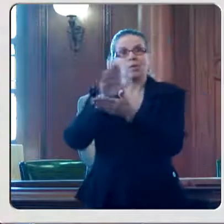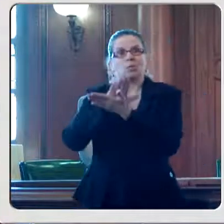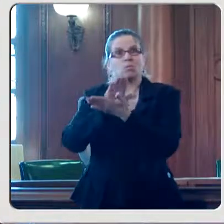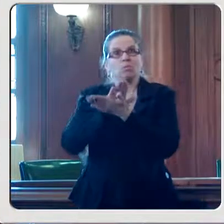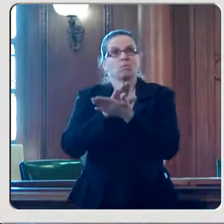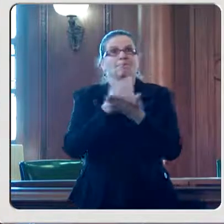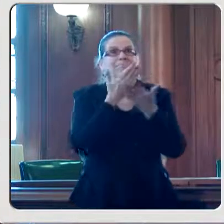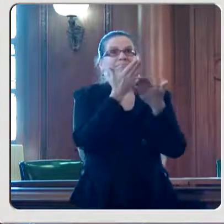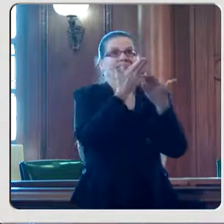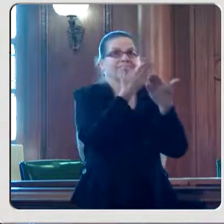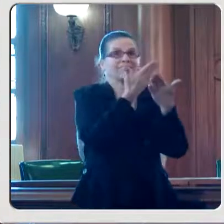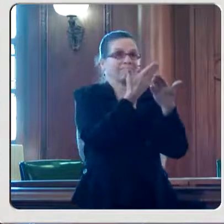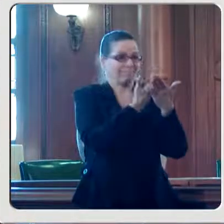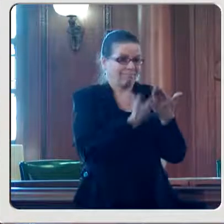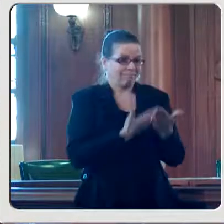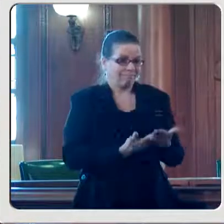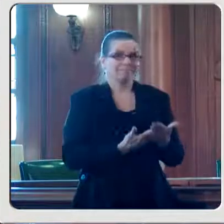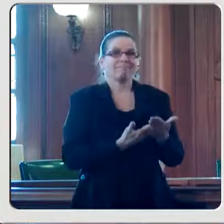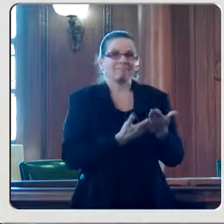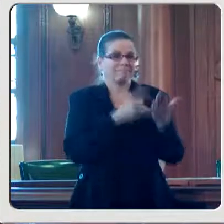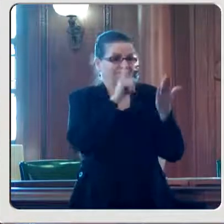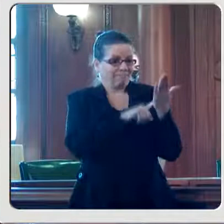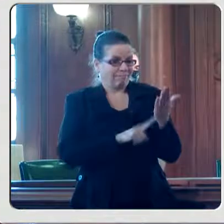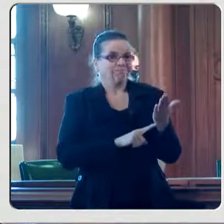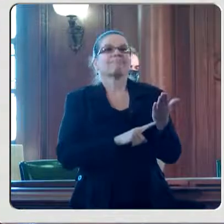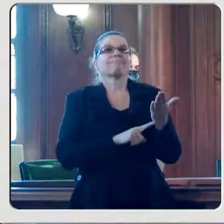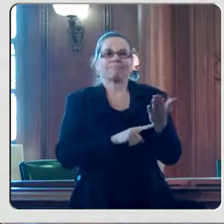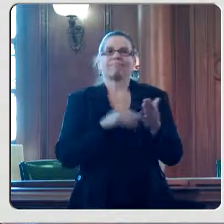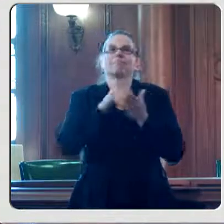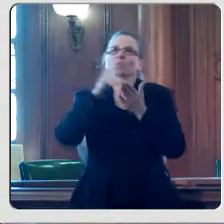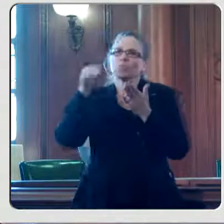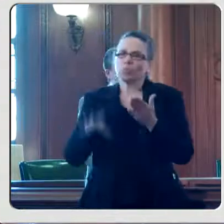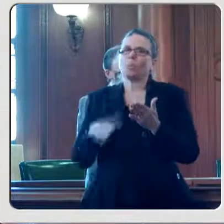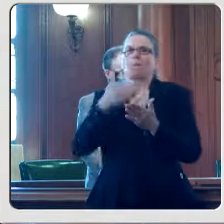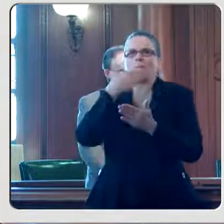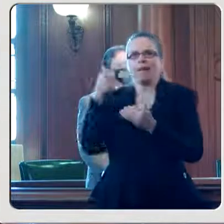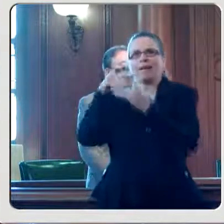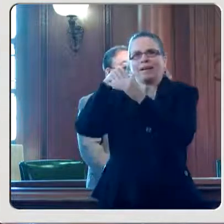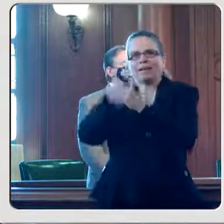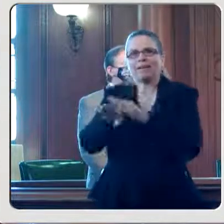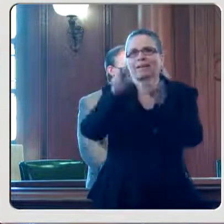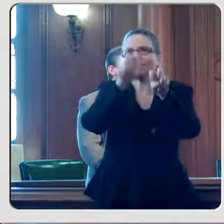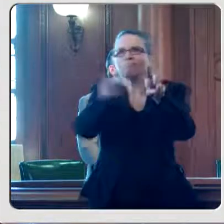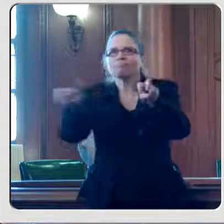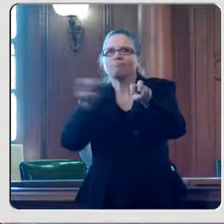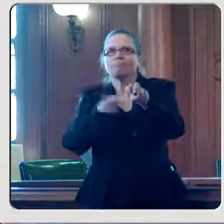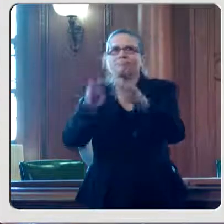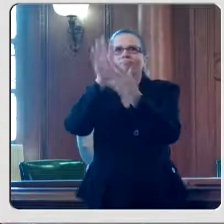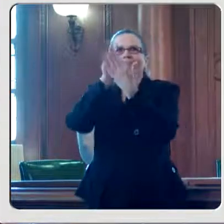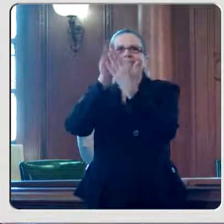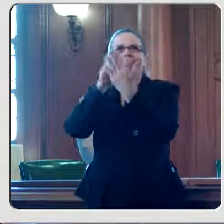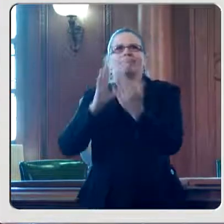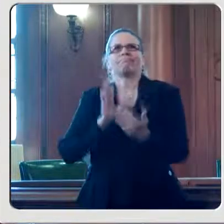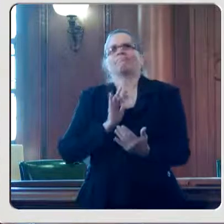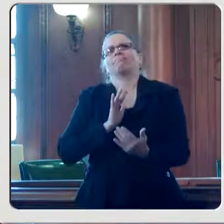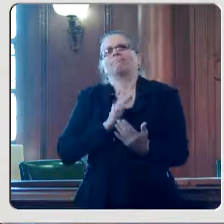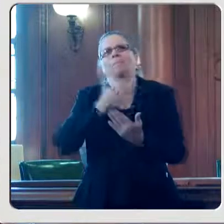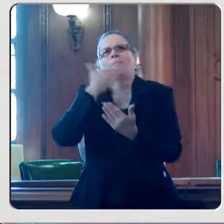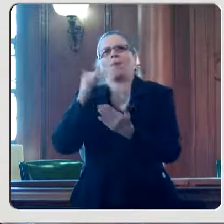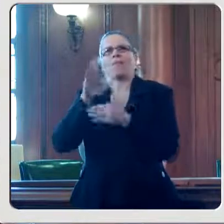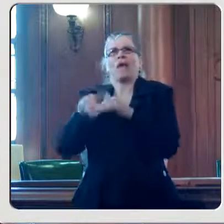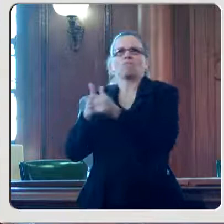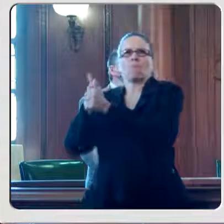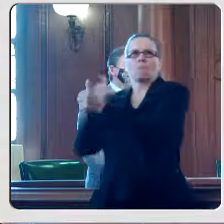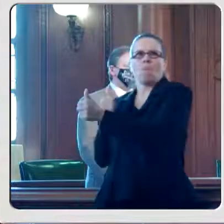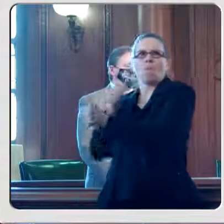us that teachers should be able to go back into the classroom safely without being vaccinated, and that is